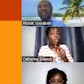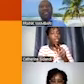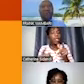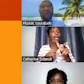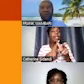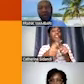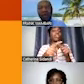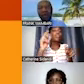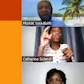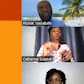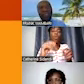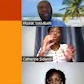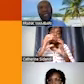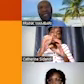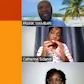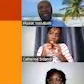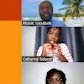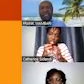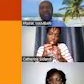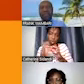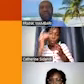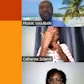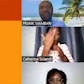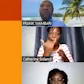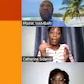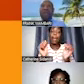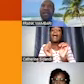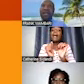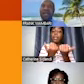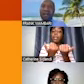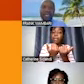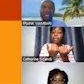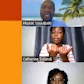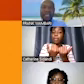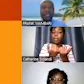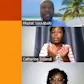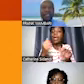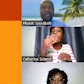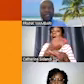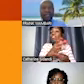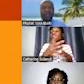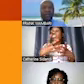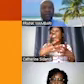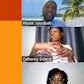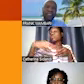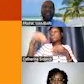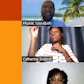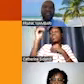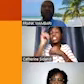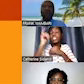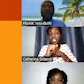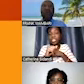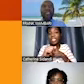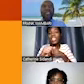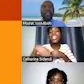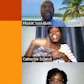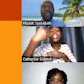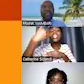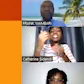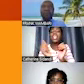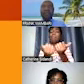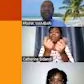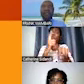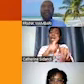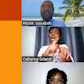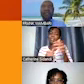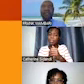all why this has happened. So after he left or after she left, what next?